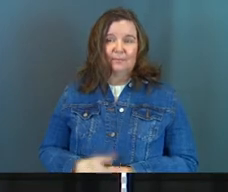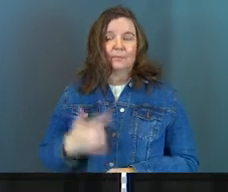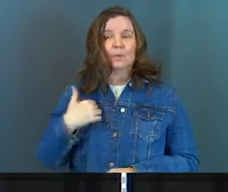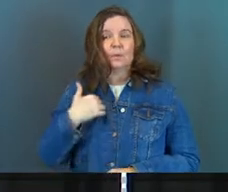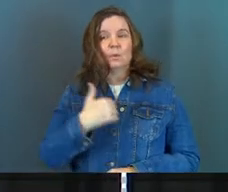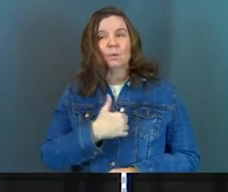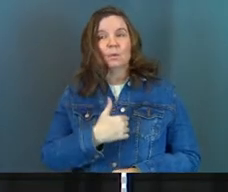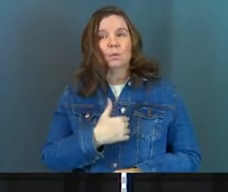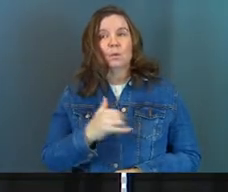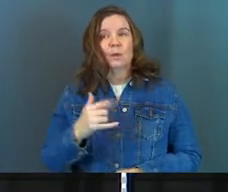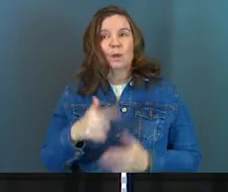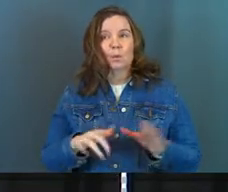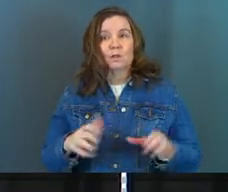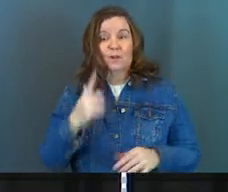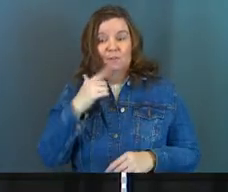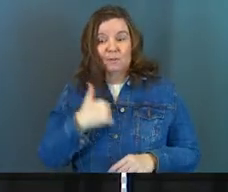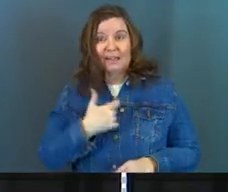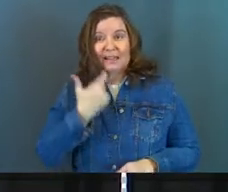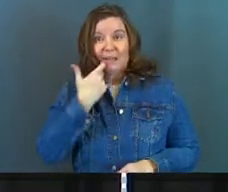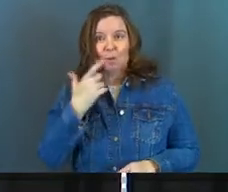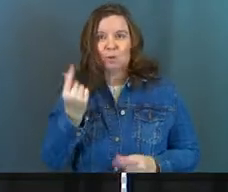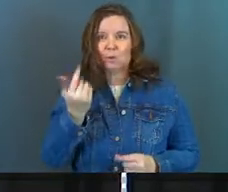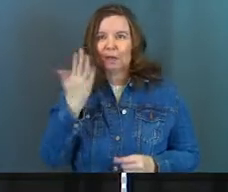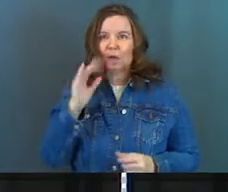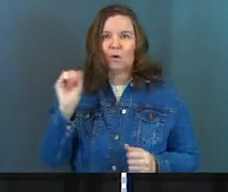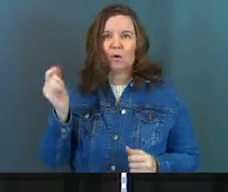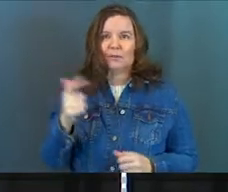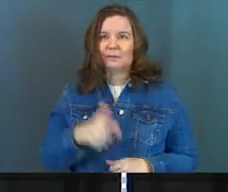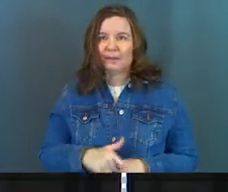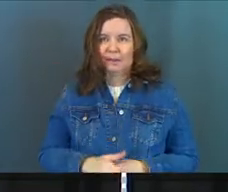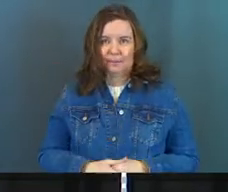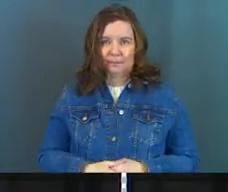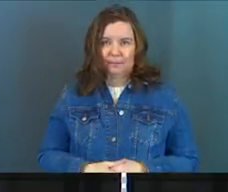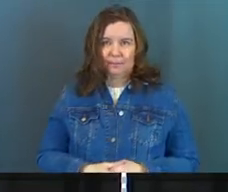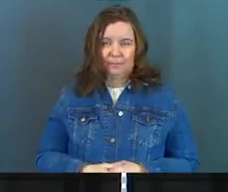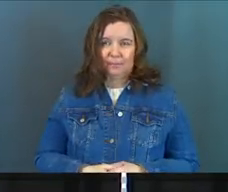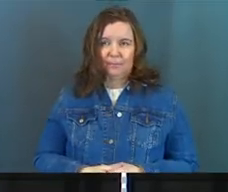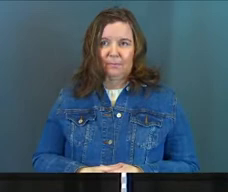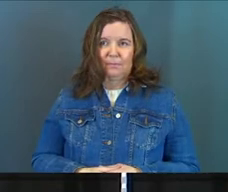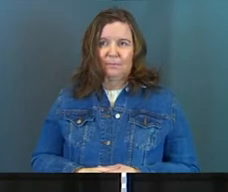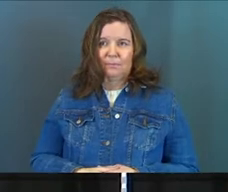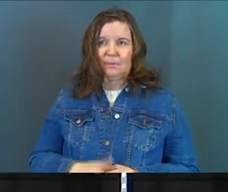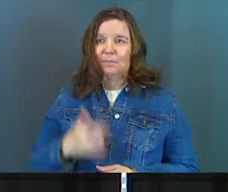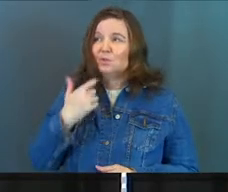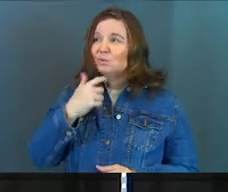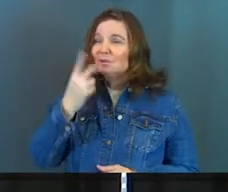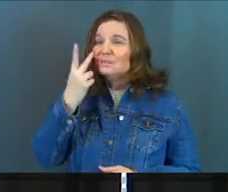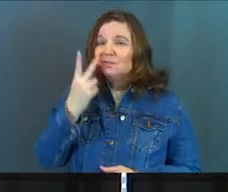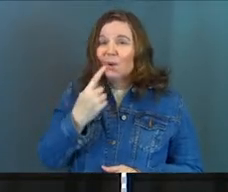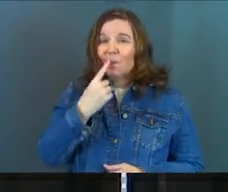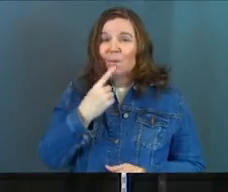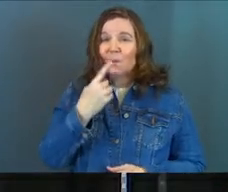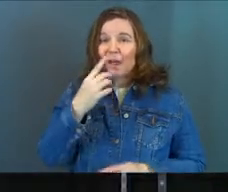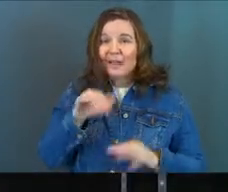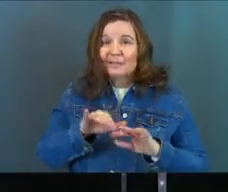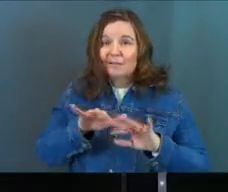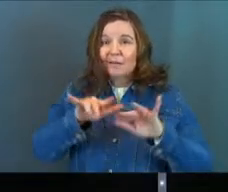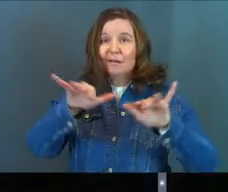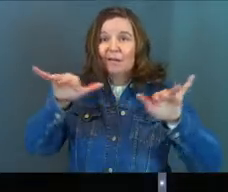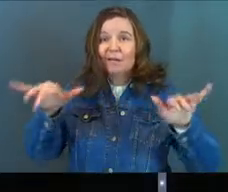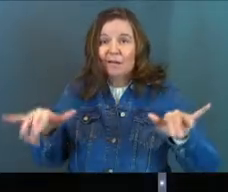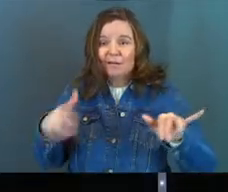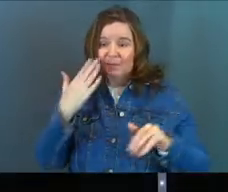I mean, we like, what have you done for me lately? We do that to God all the time. But you just saw the Red Sea part. I know, but that